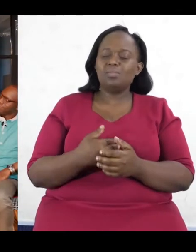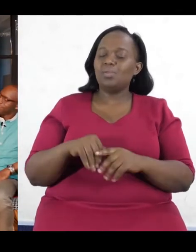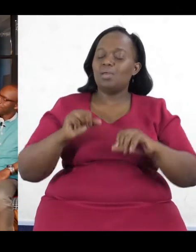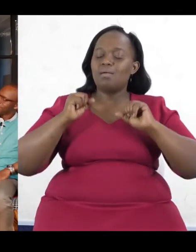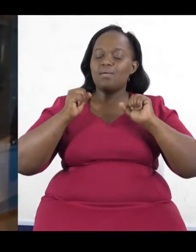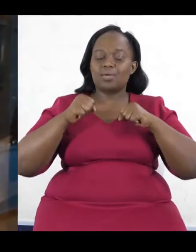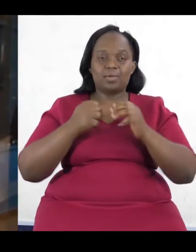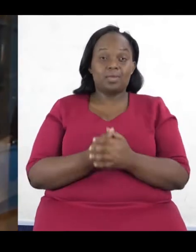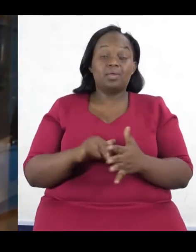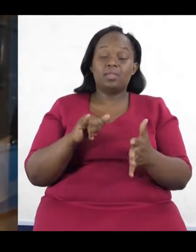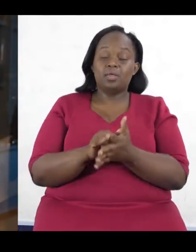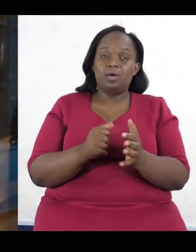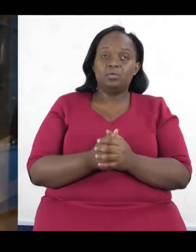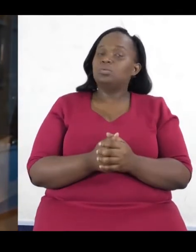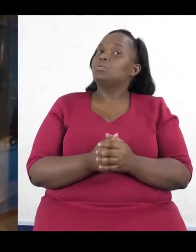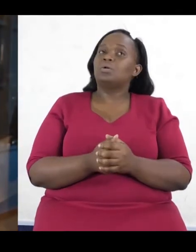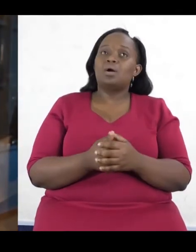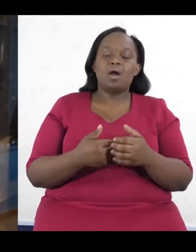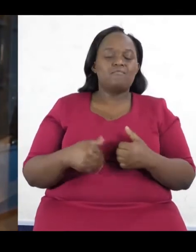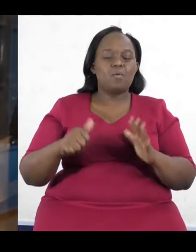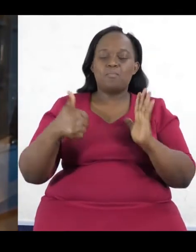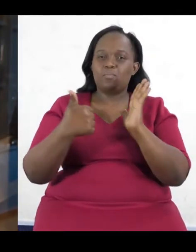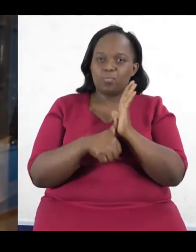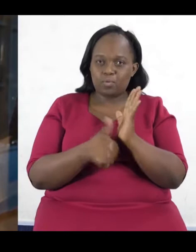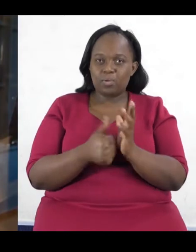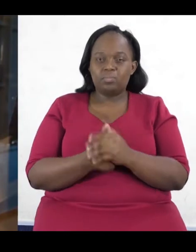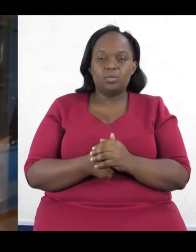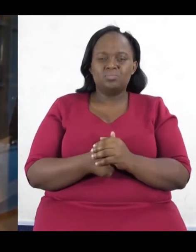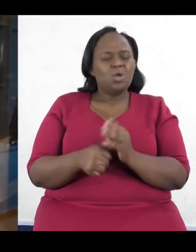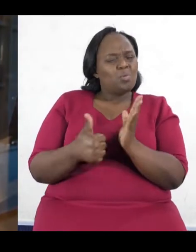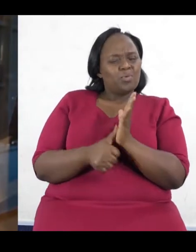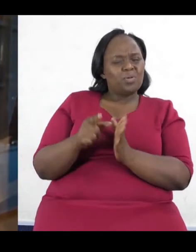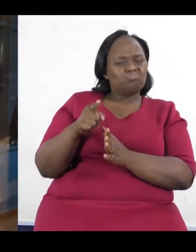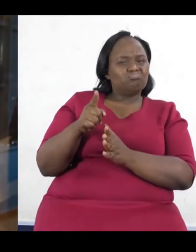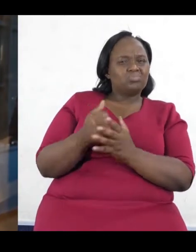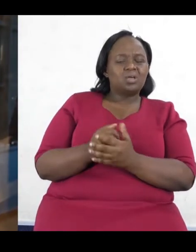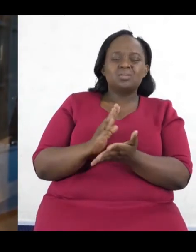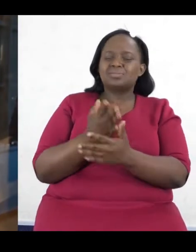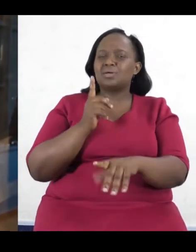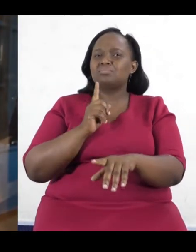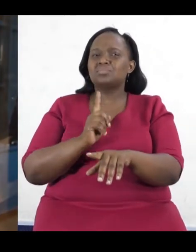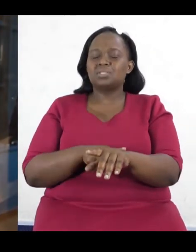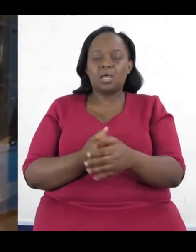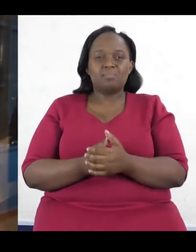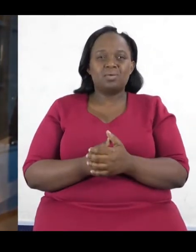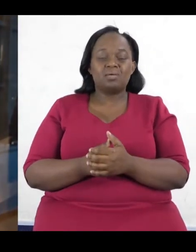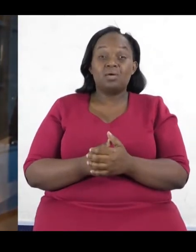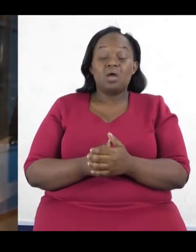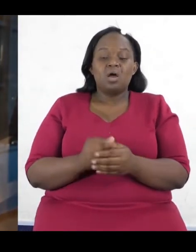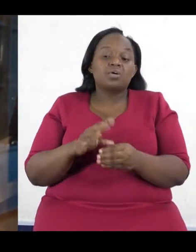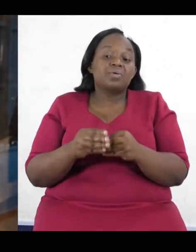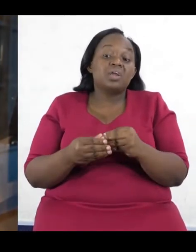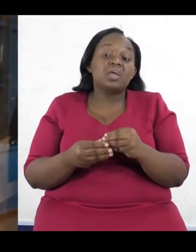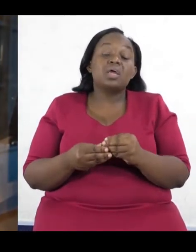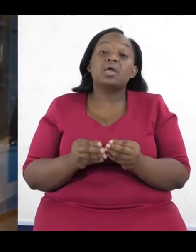agree with you that there's a problem, and this problem sometimes is artificially created